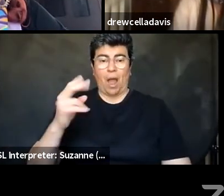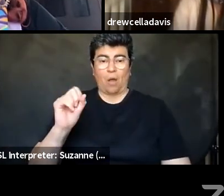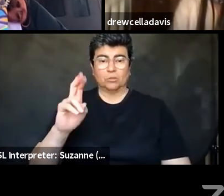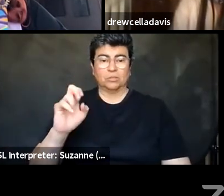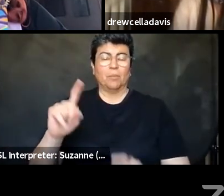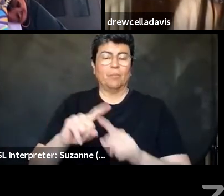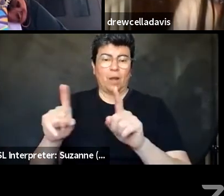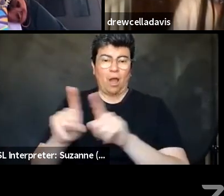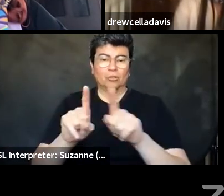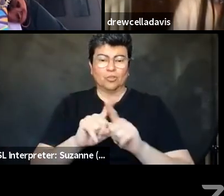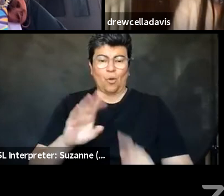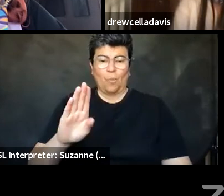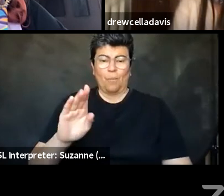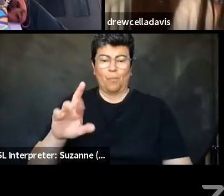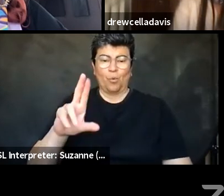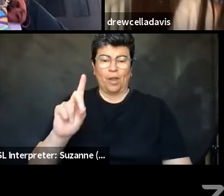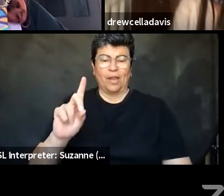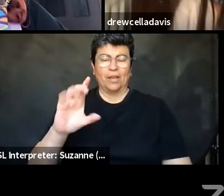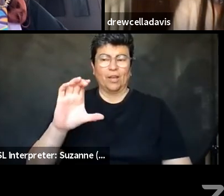Breadcrumbs Theater.